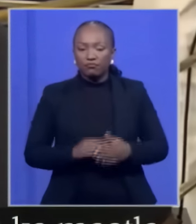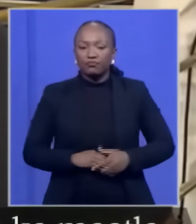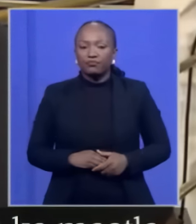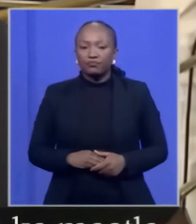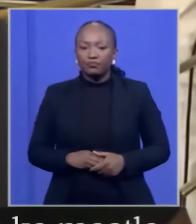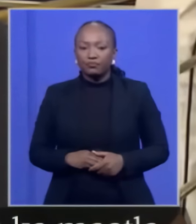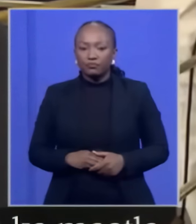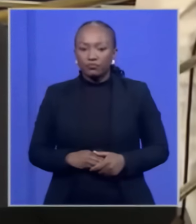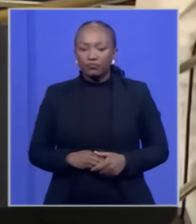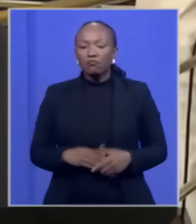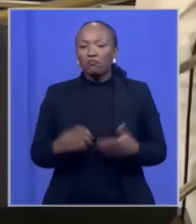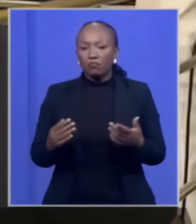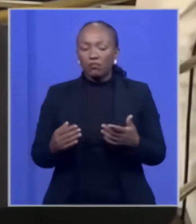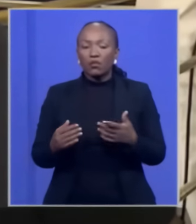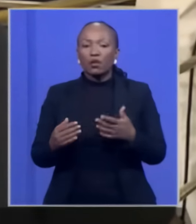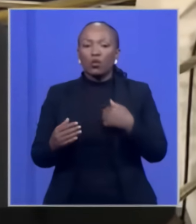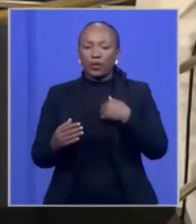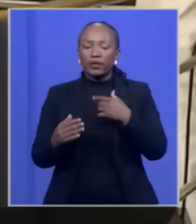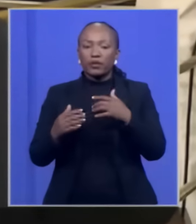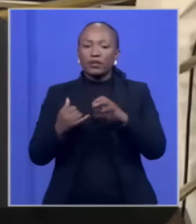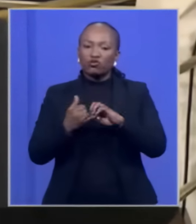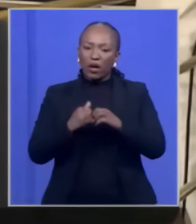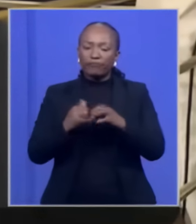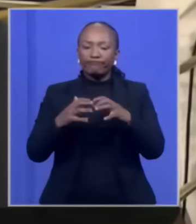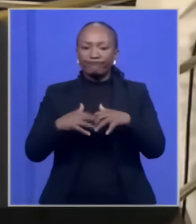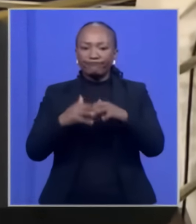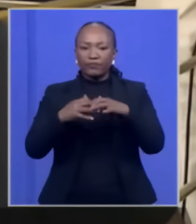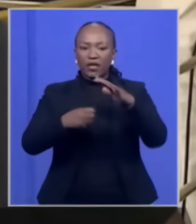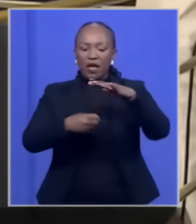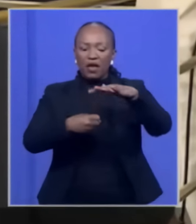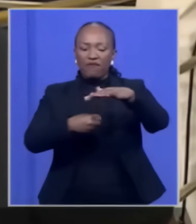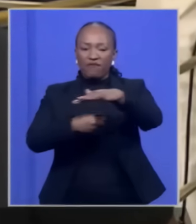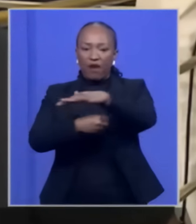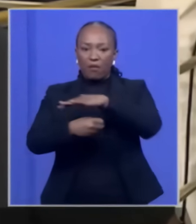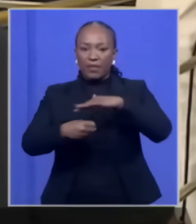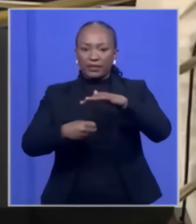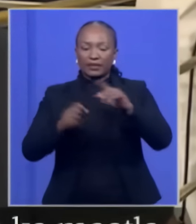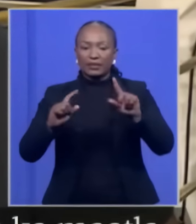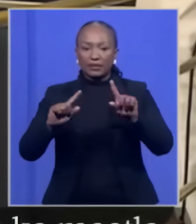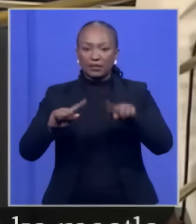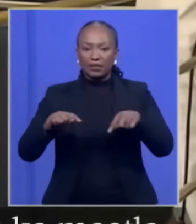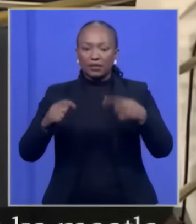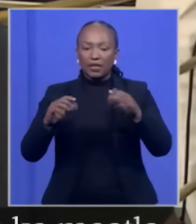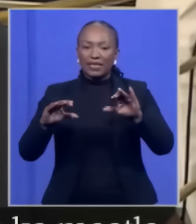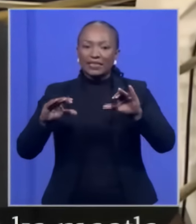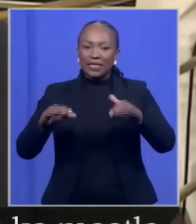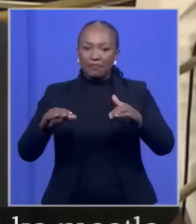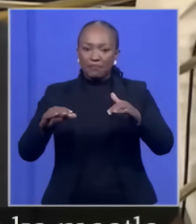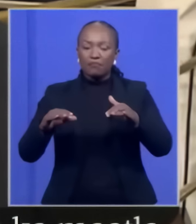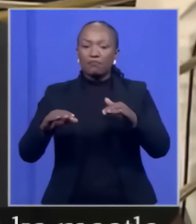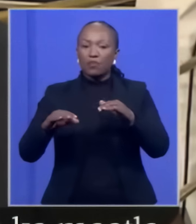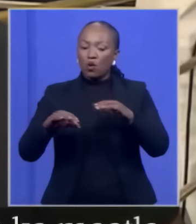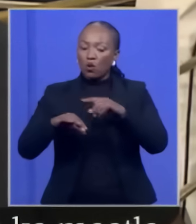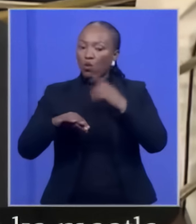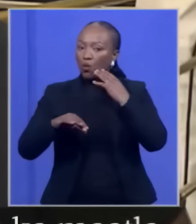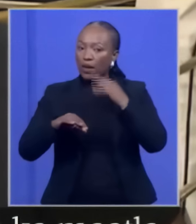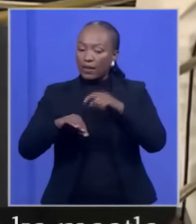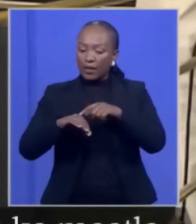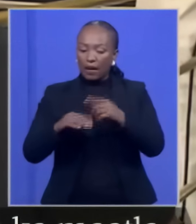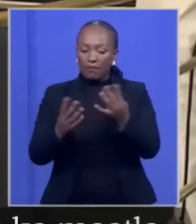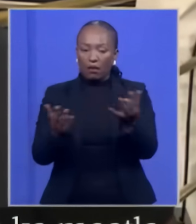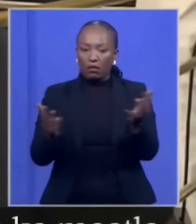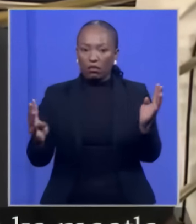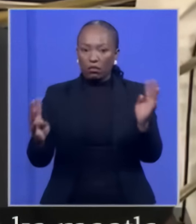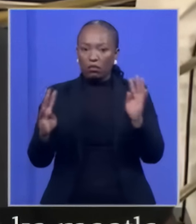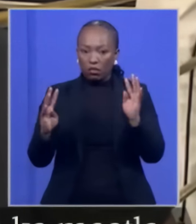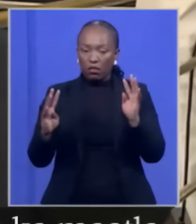create a team environment, so when they do step into the ring, at least, there's a team